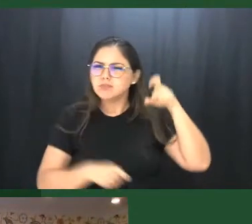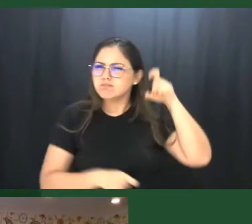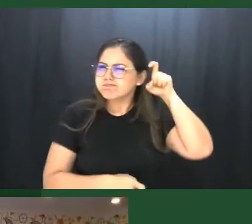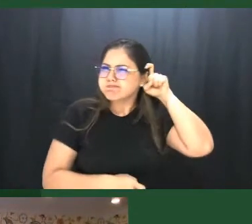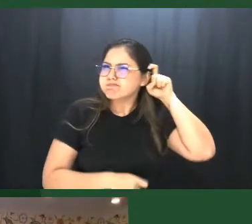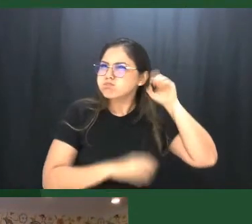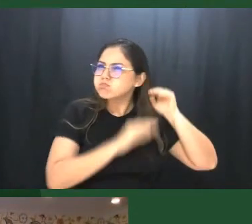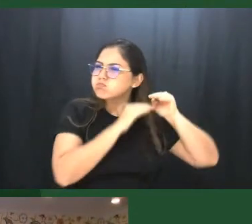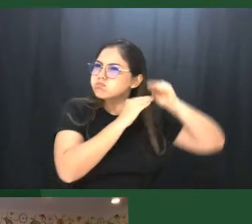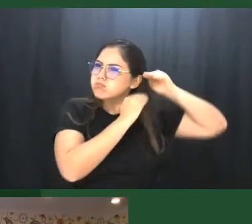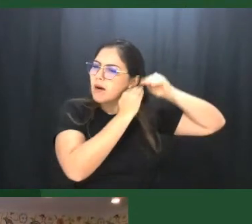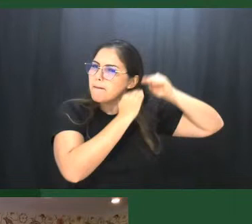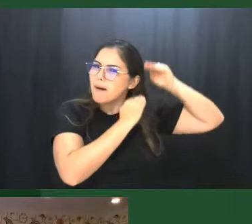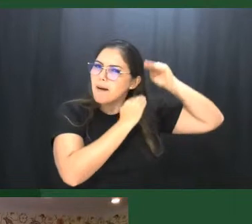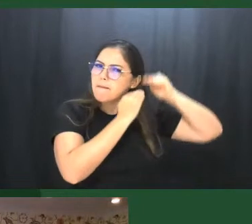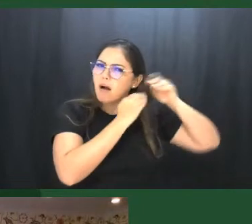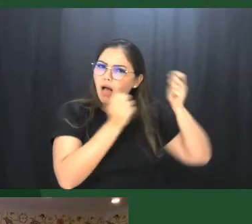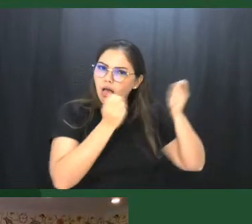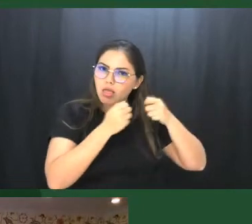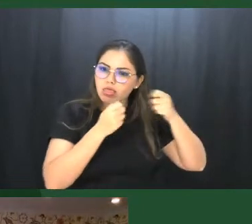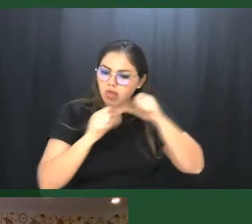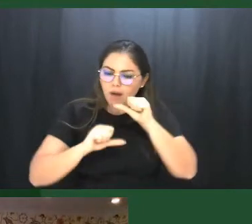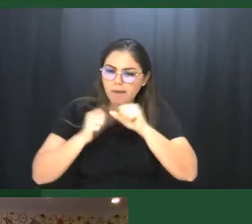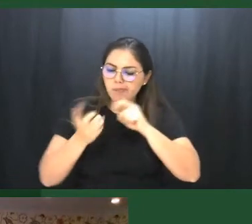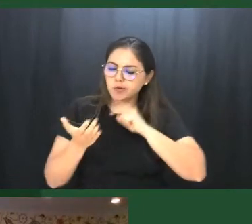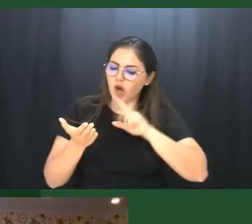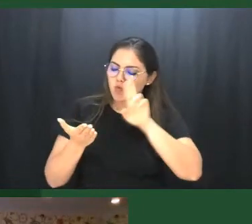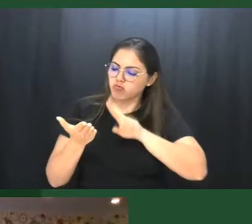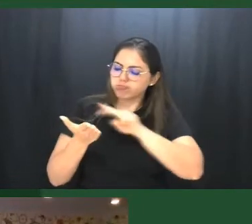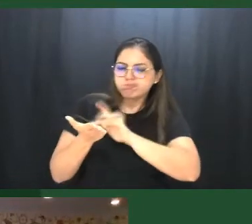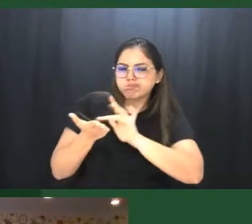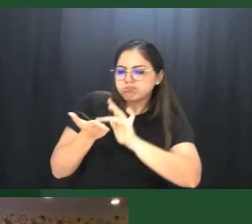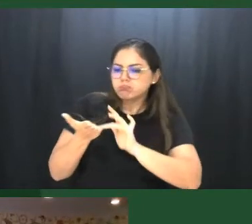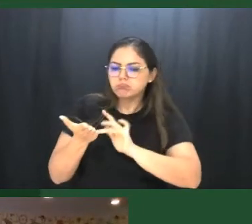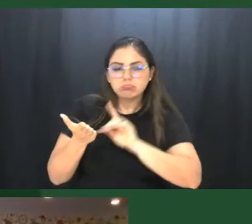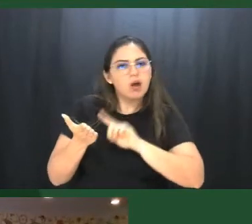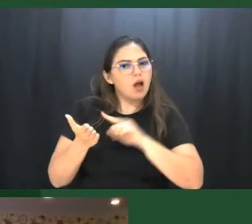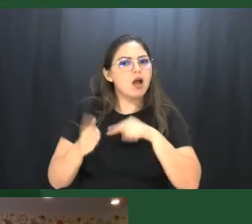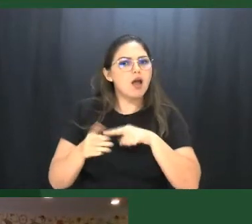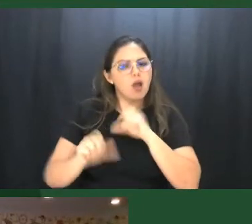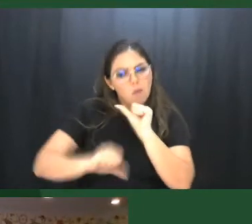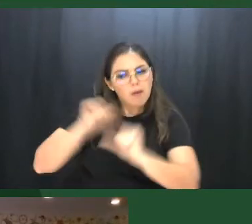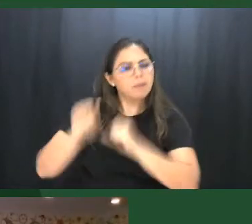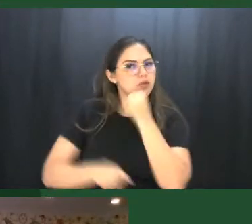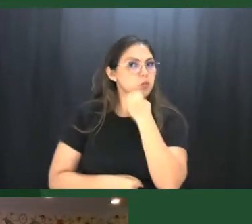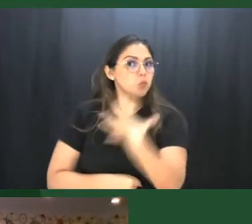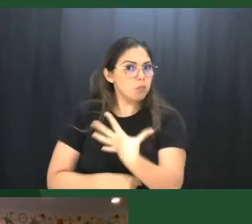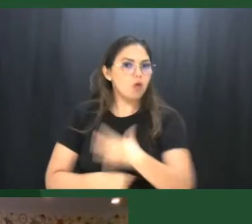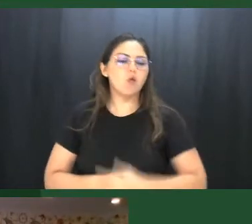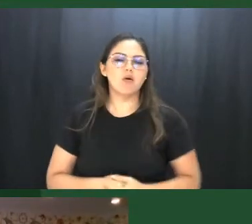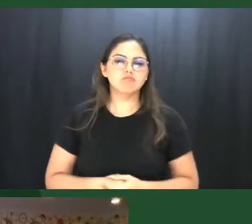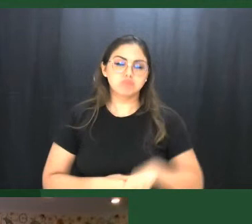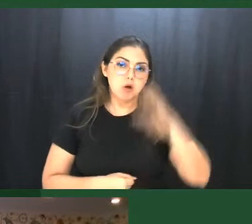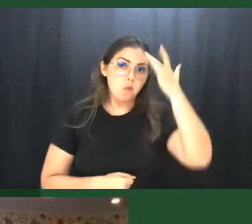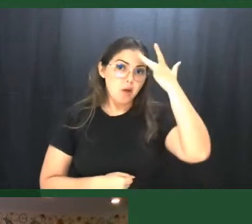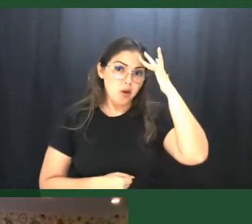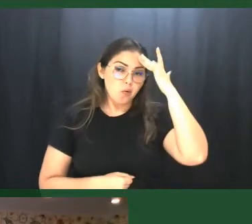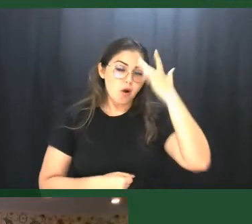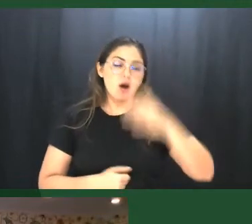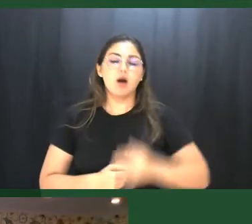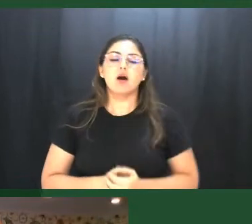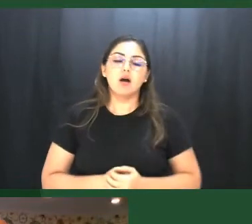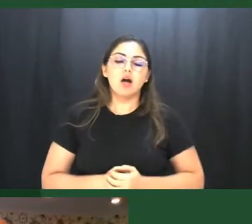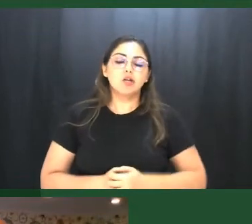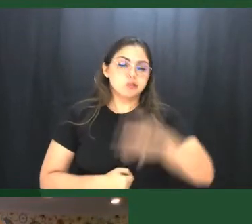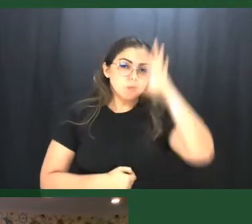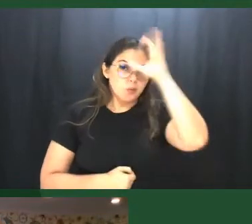to adjust the features. So I think machine learning algorithms can provide a great